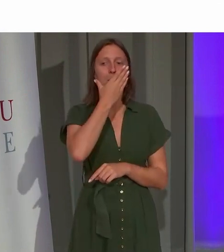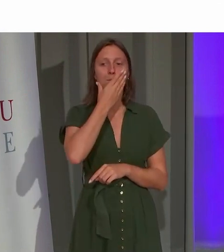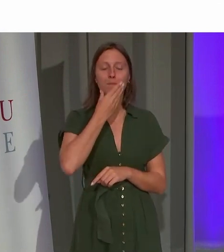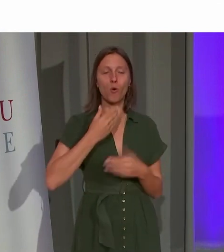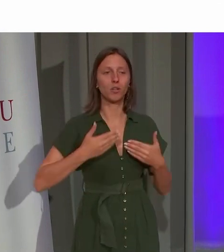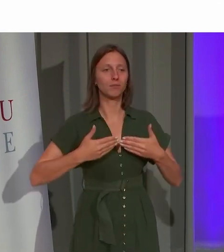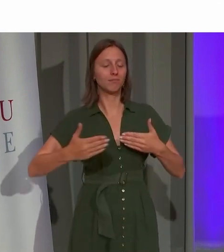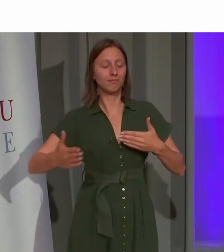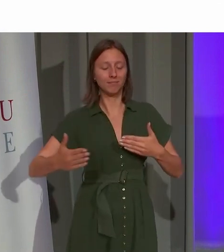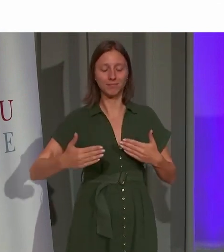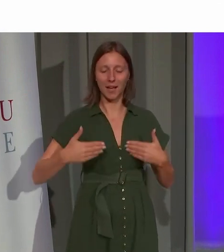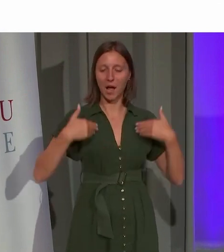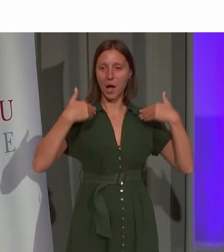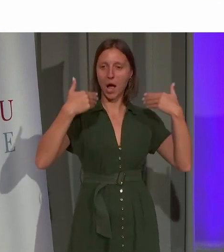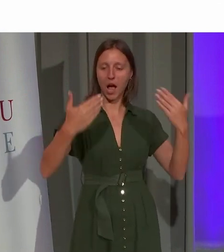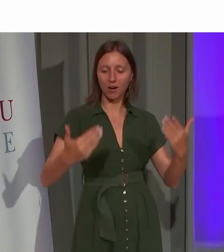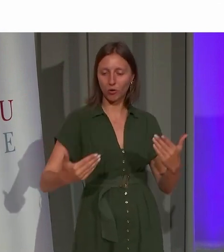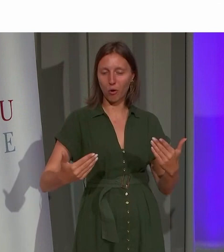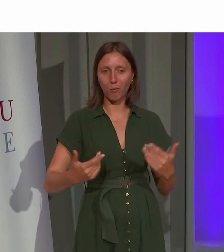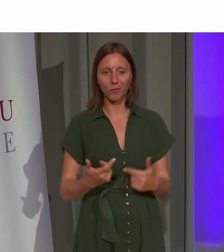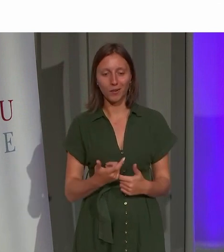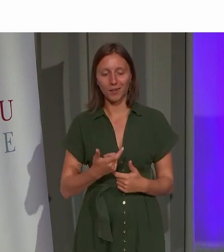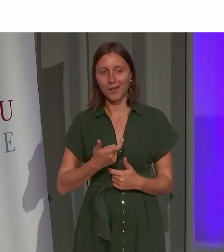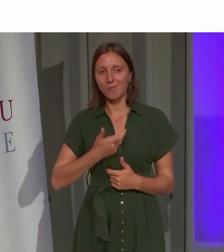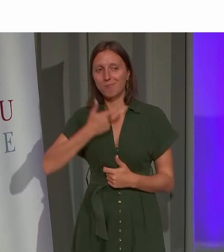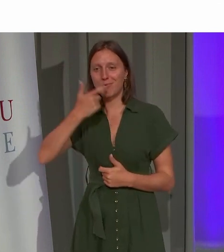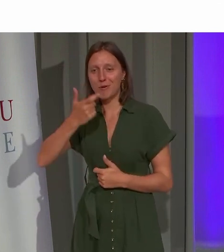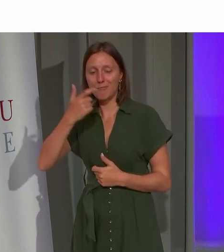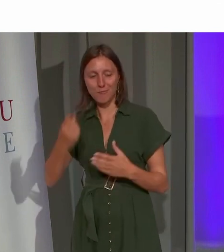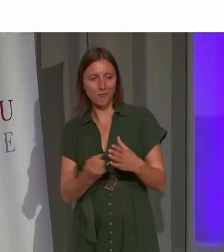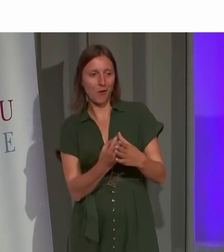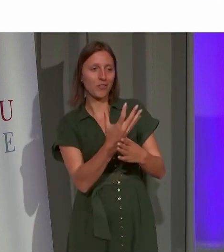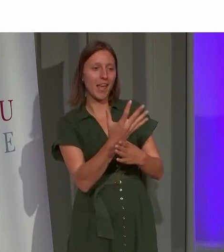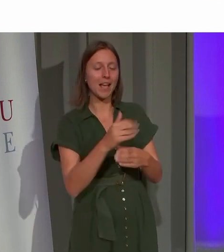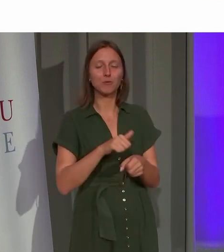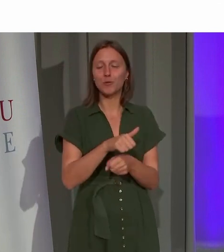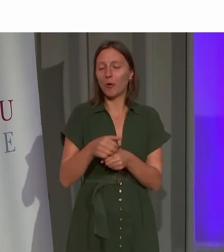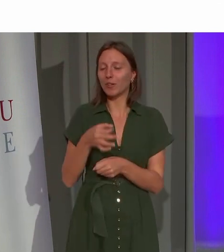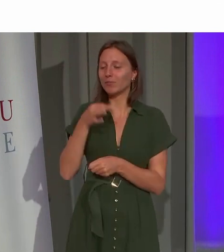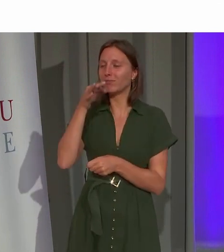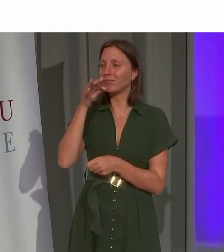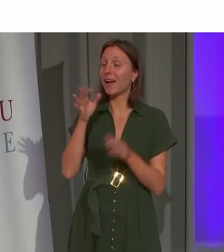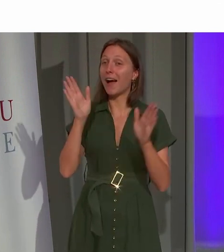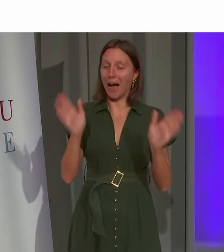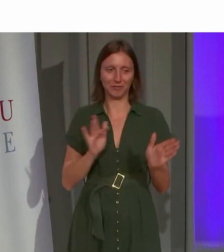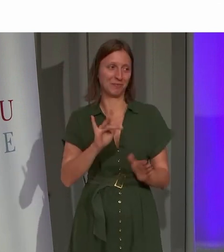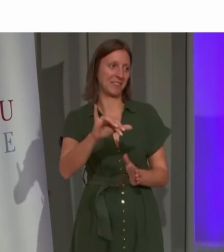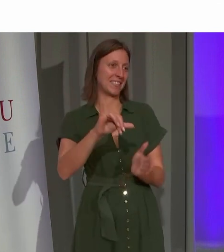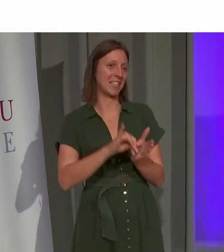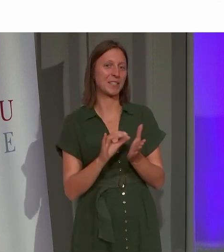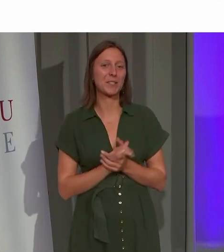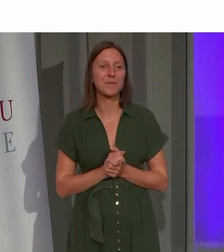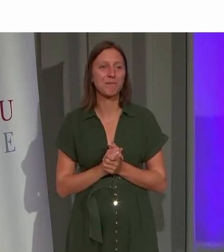most beautiful access point of the world with fountains and flowers next time I visit Bruges.